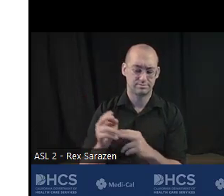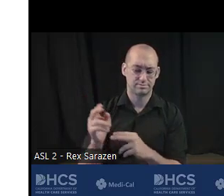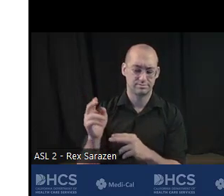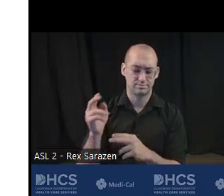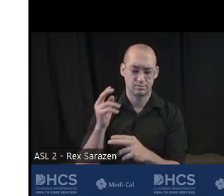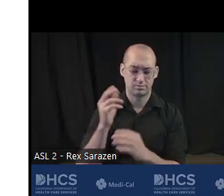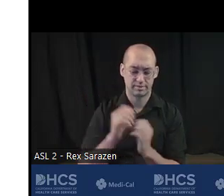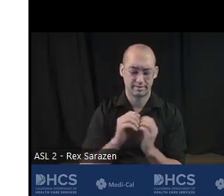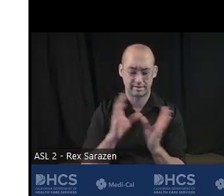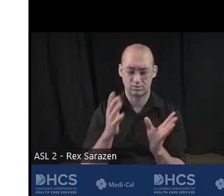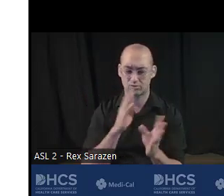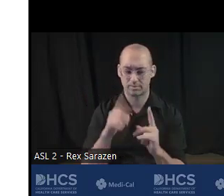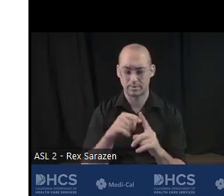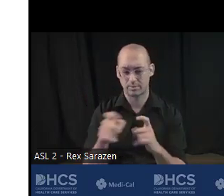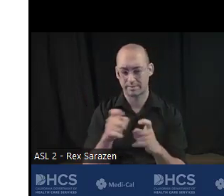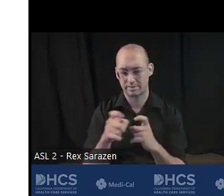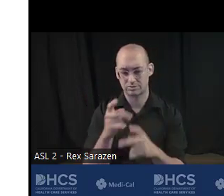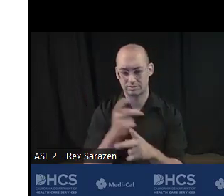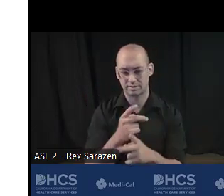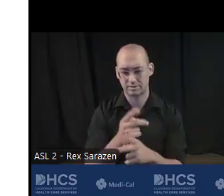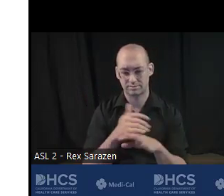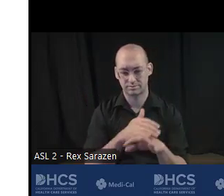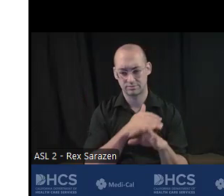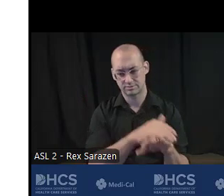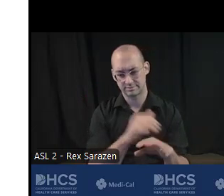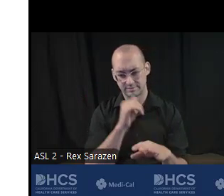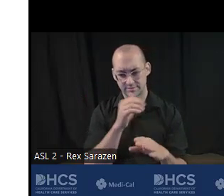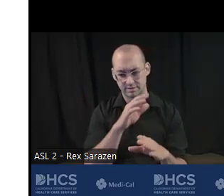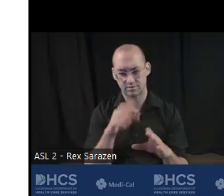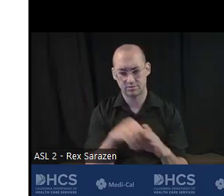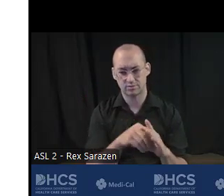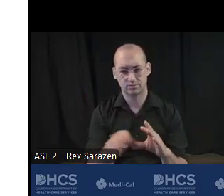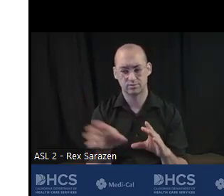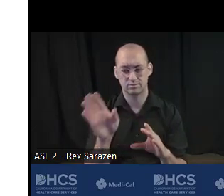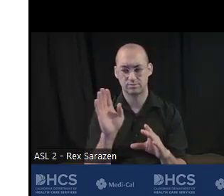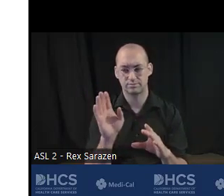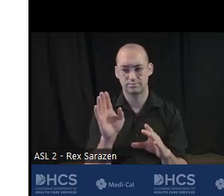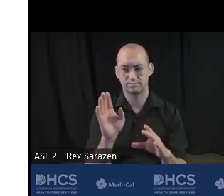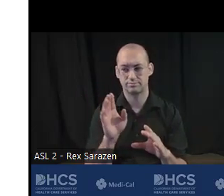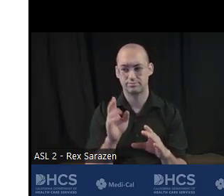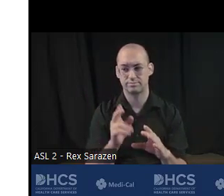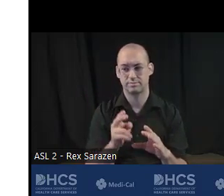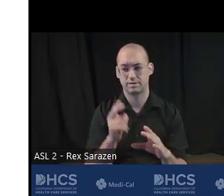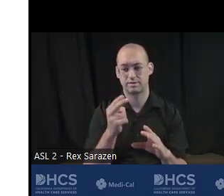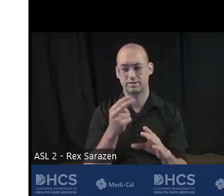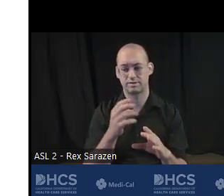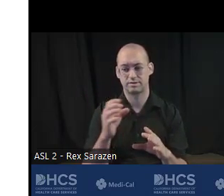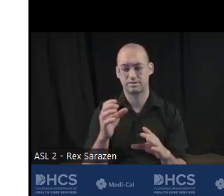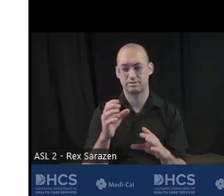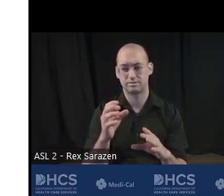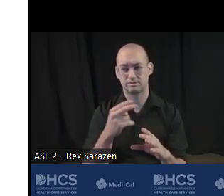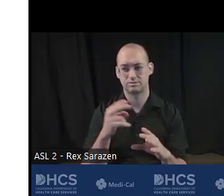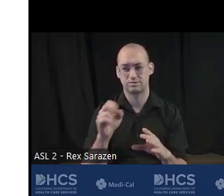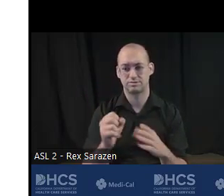talking about managed care integration, we are not, that does not include the IHSS program, the In-Home Supportive